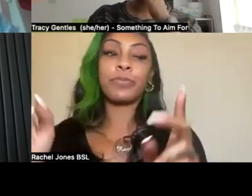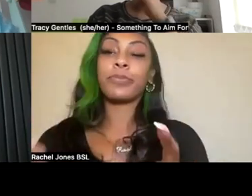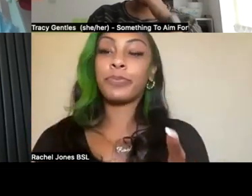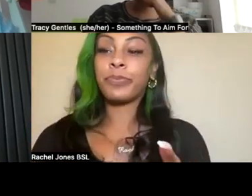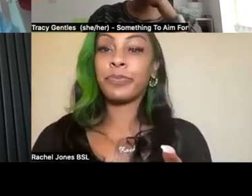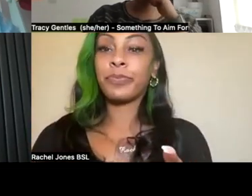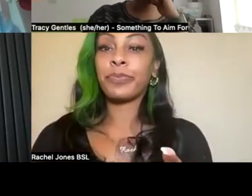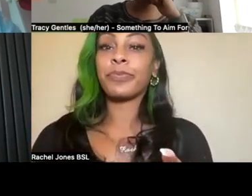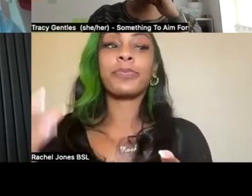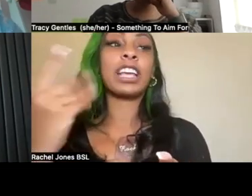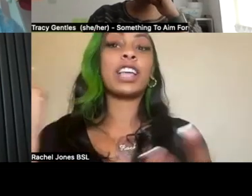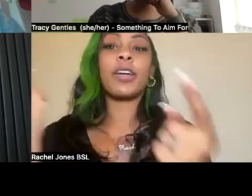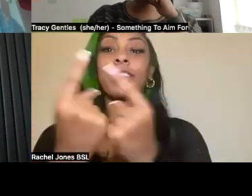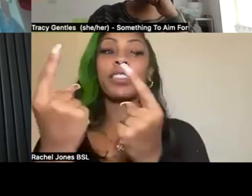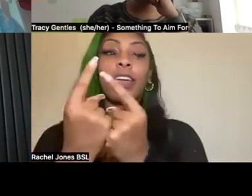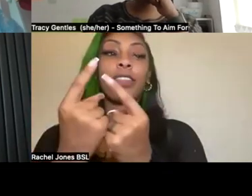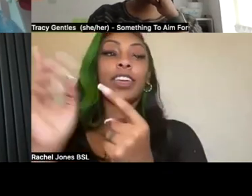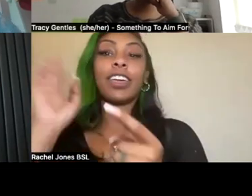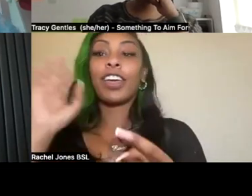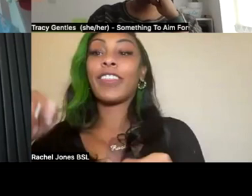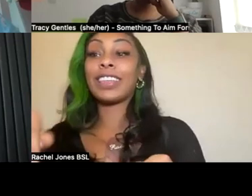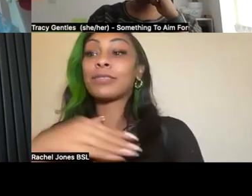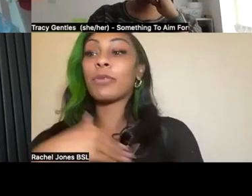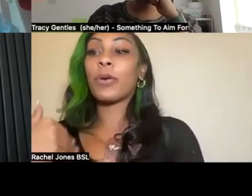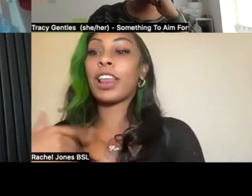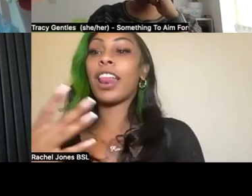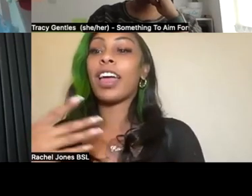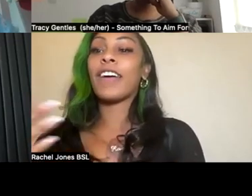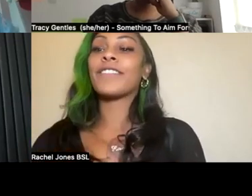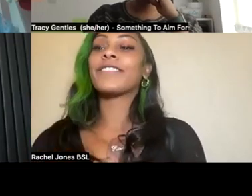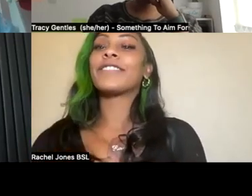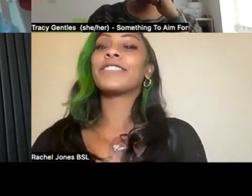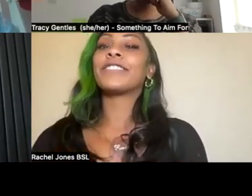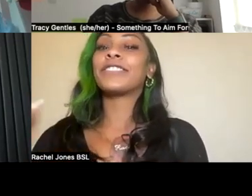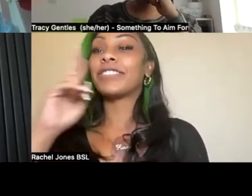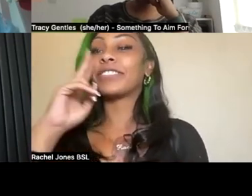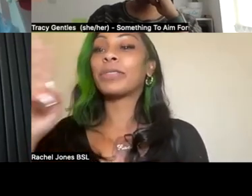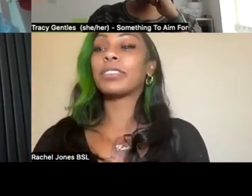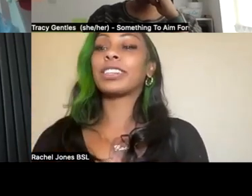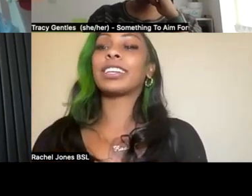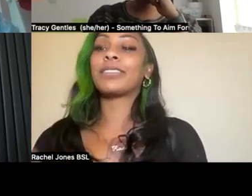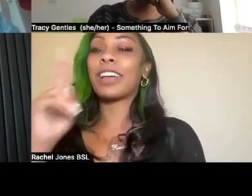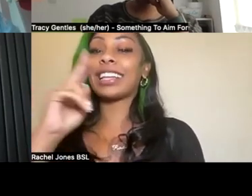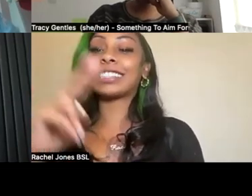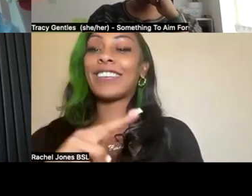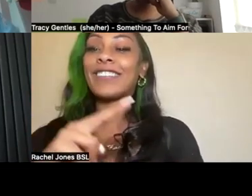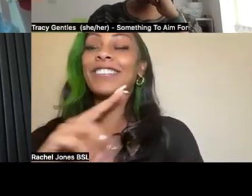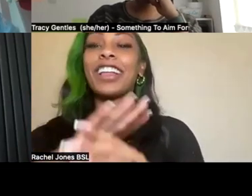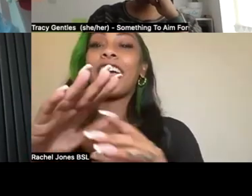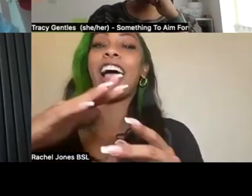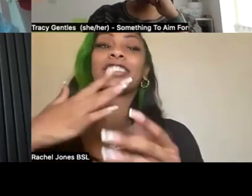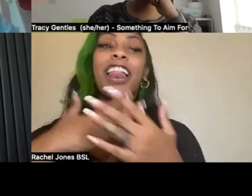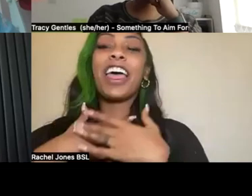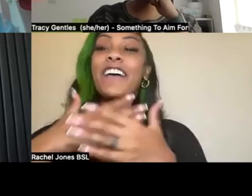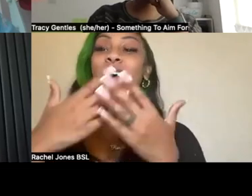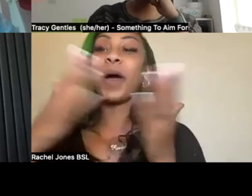Something that I heard just this morning, which I loved from an organisation perspective, was around not just being open to